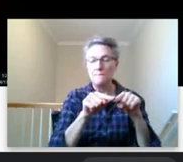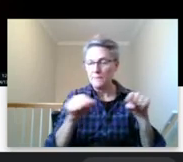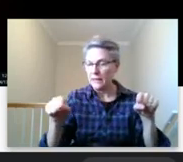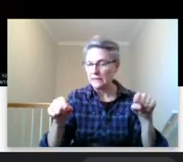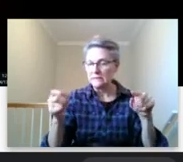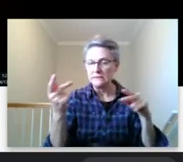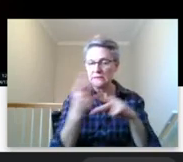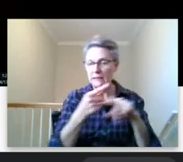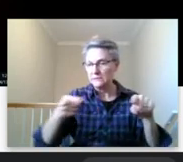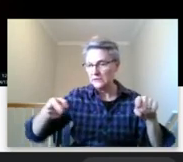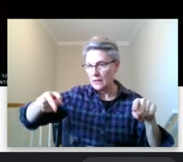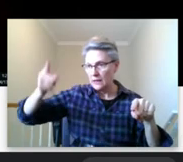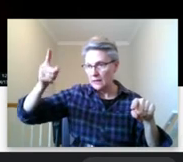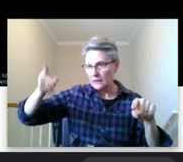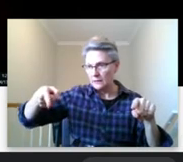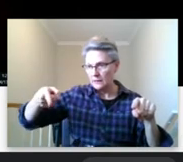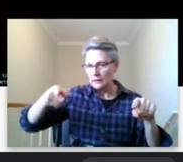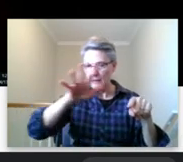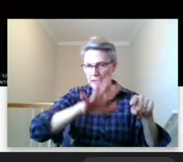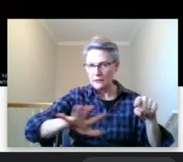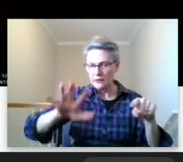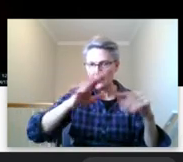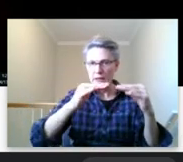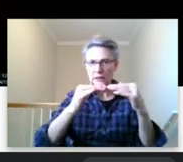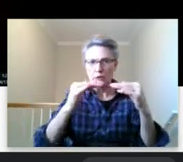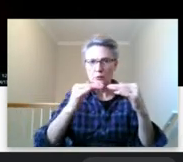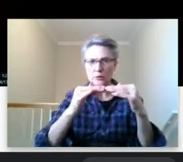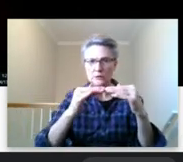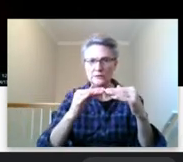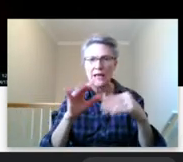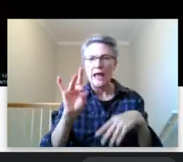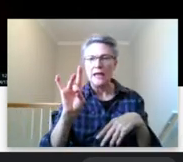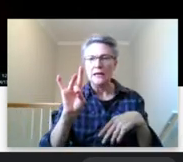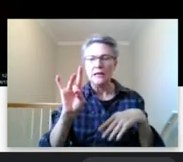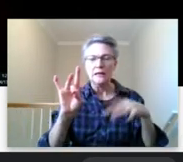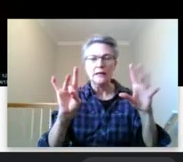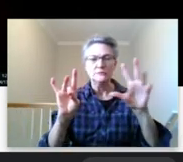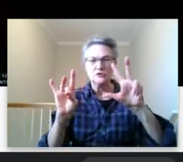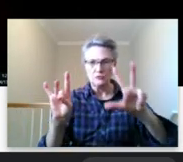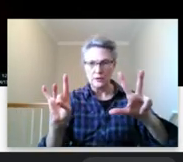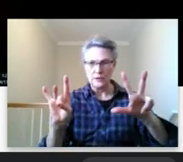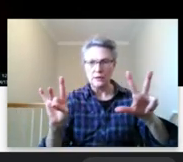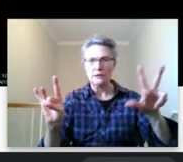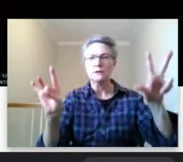say that area equals, right, 8 times 3.